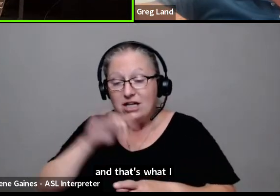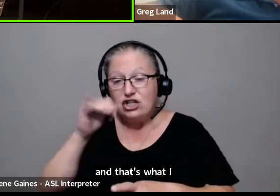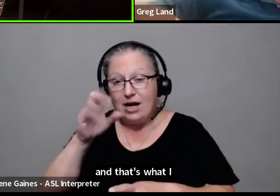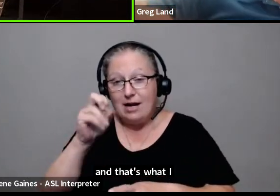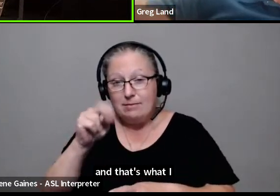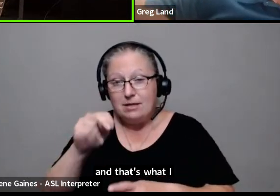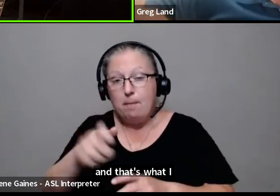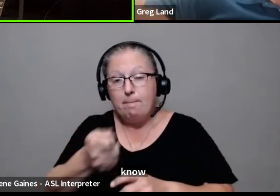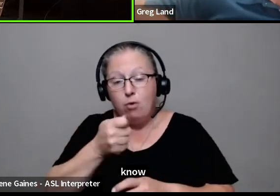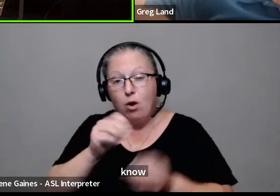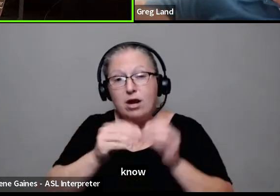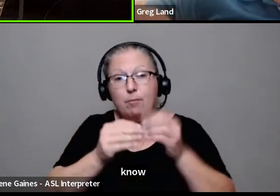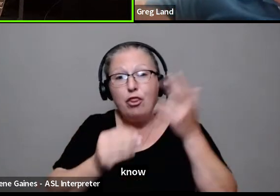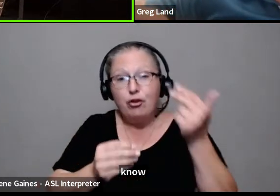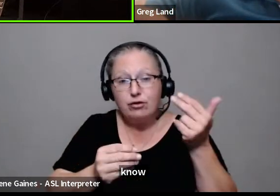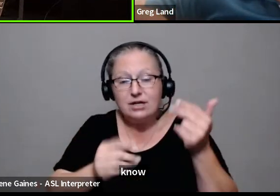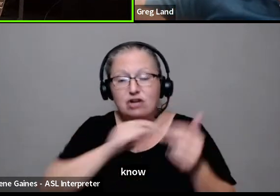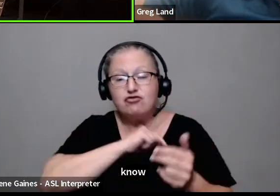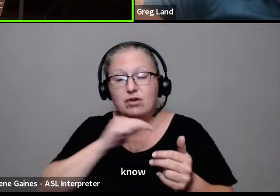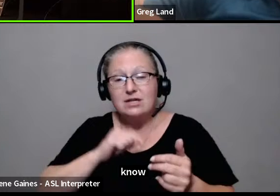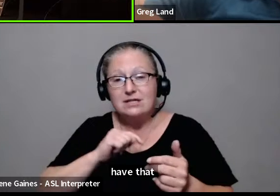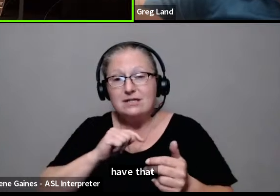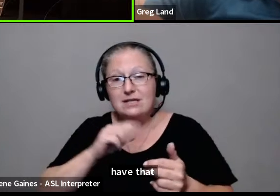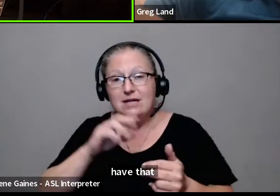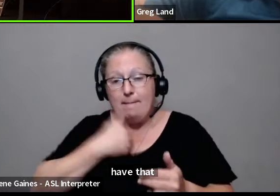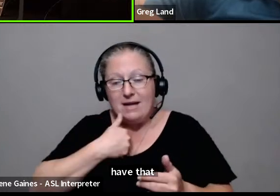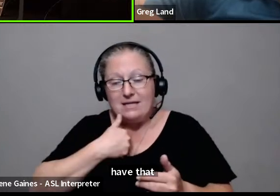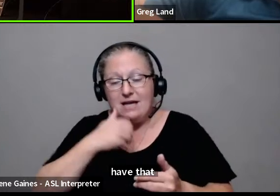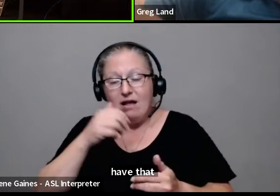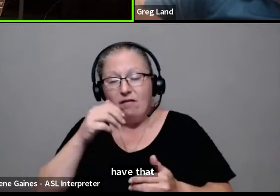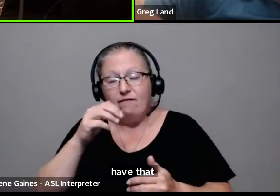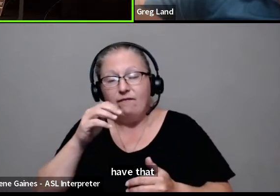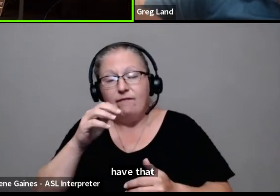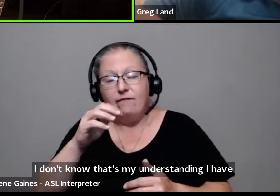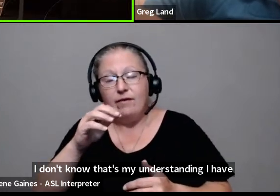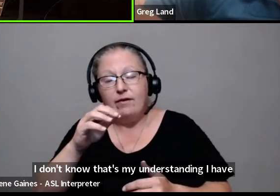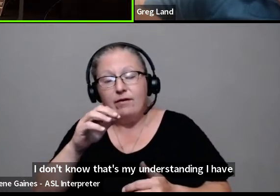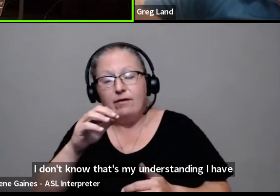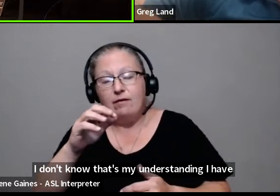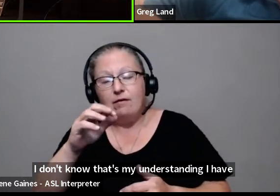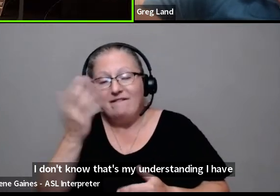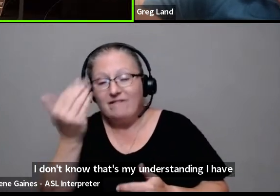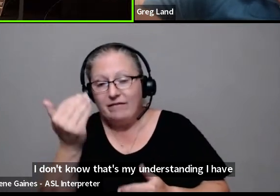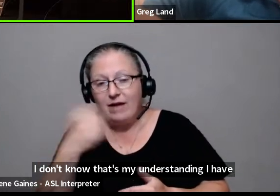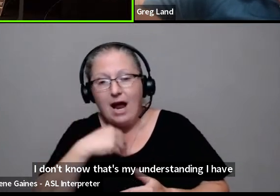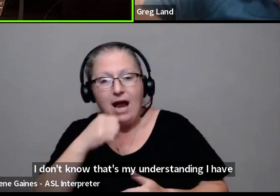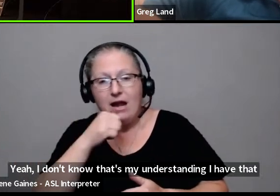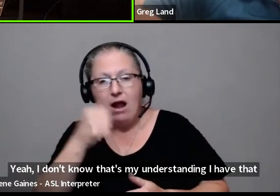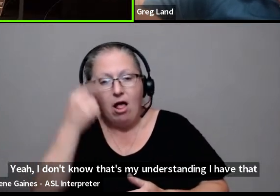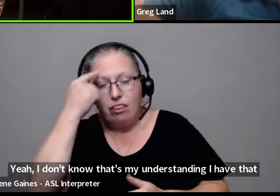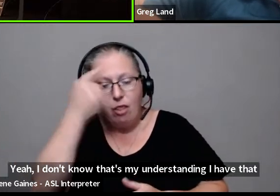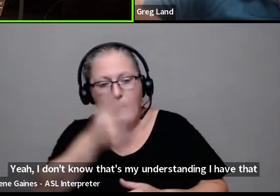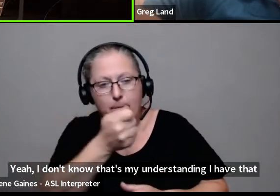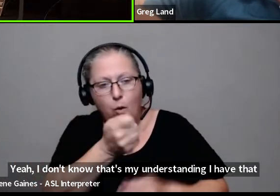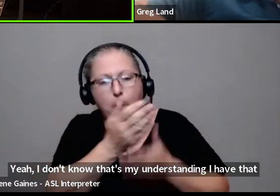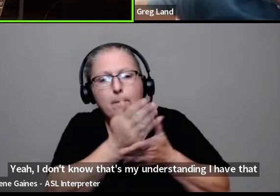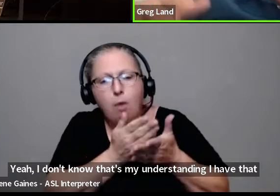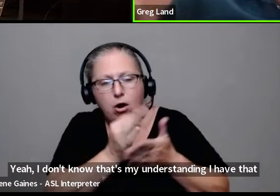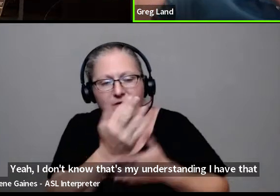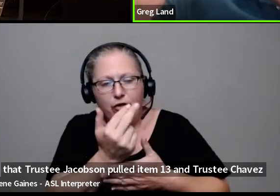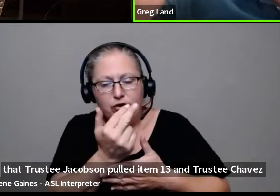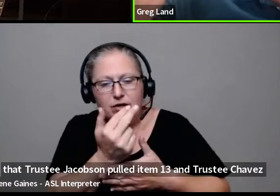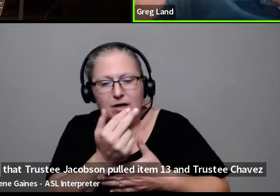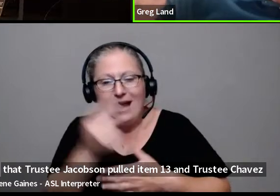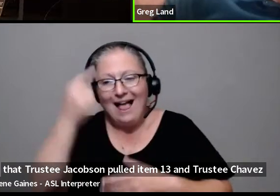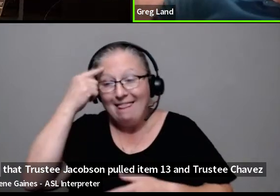item 13 and Trustee Chavez, myself pulled item 15. I don't have in my notes that you pulled a portion of item 13. I think